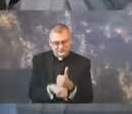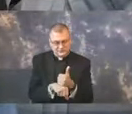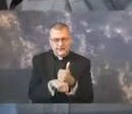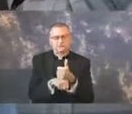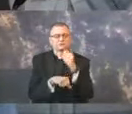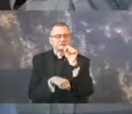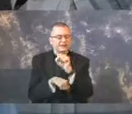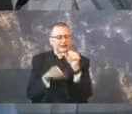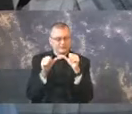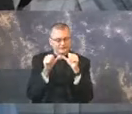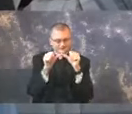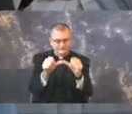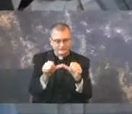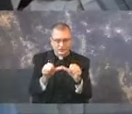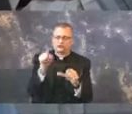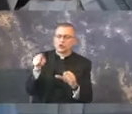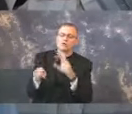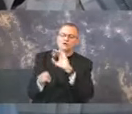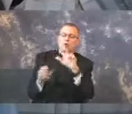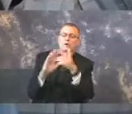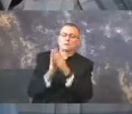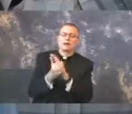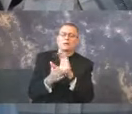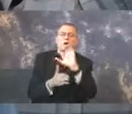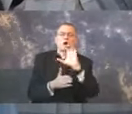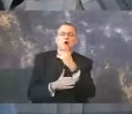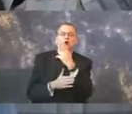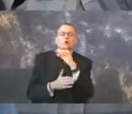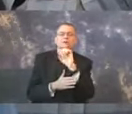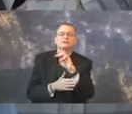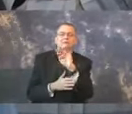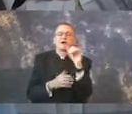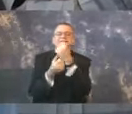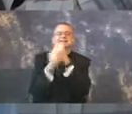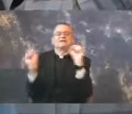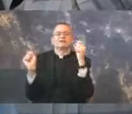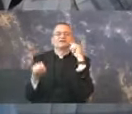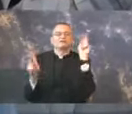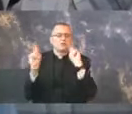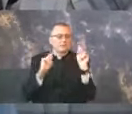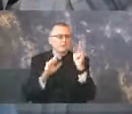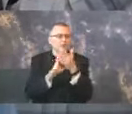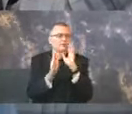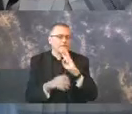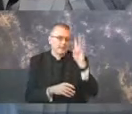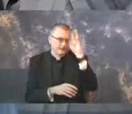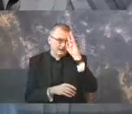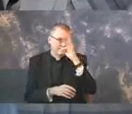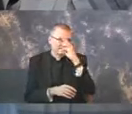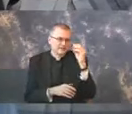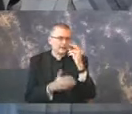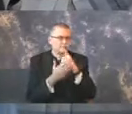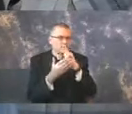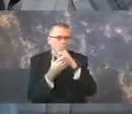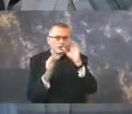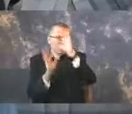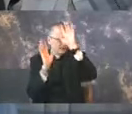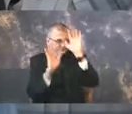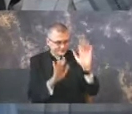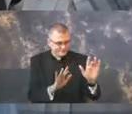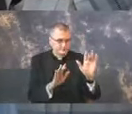May this oil be the chrism of salvation for those born again of water and the Holy Spirit. May it make them